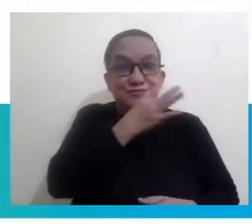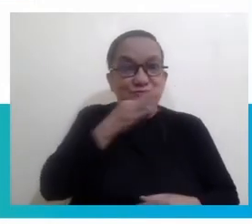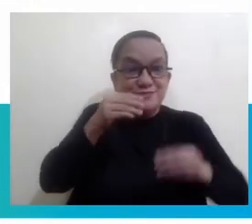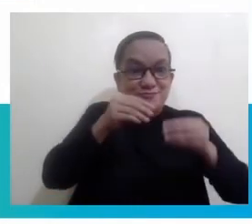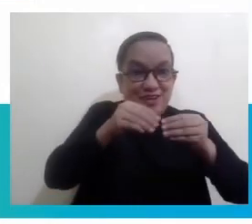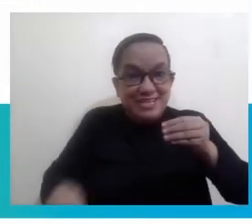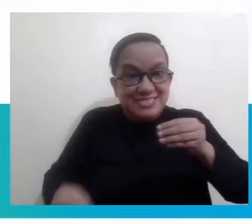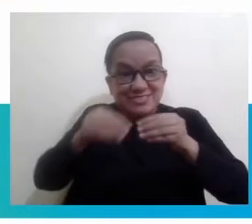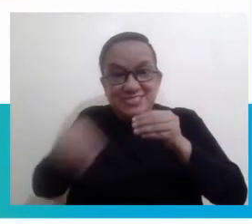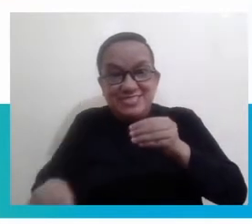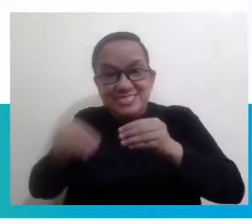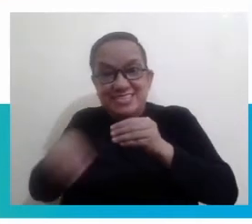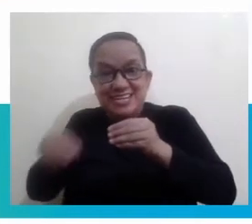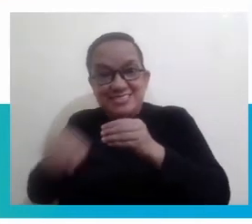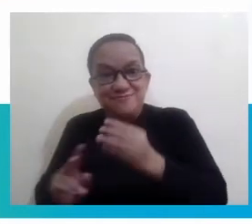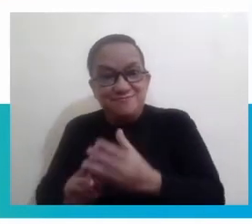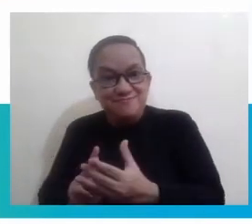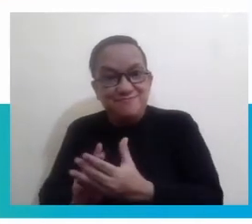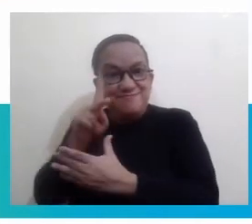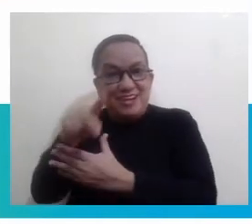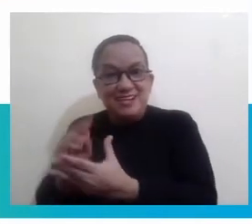the coastal resources.